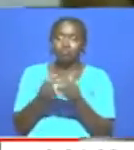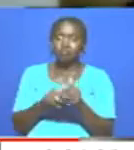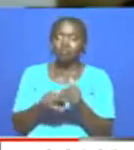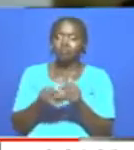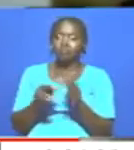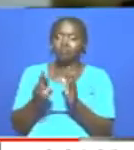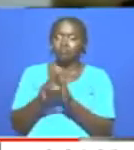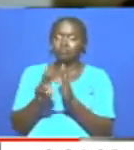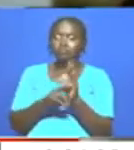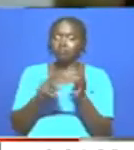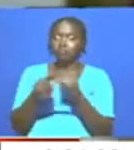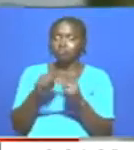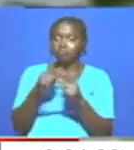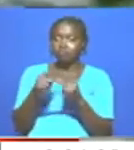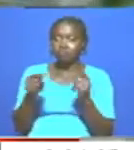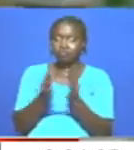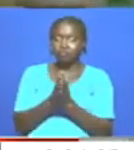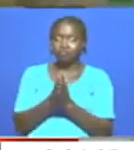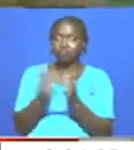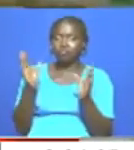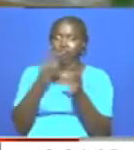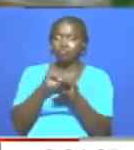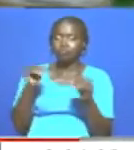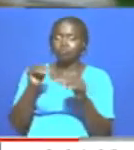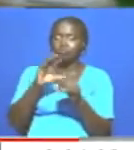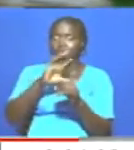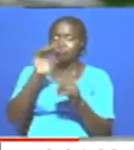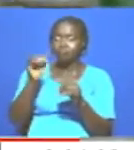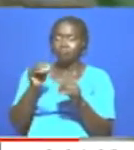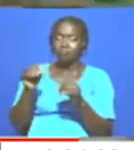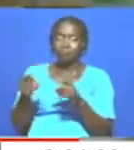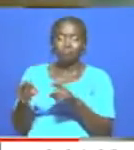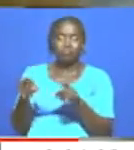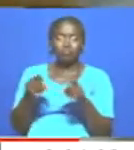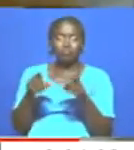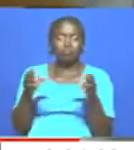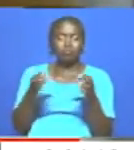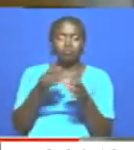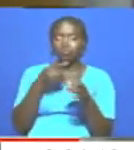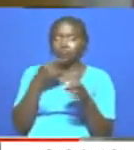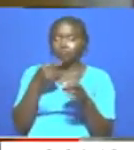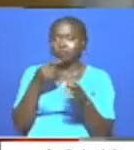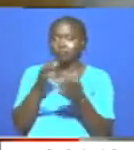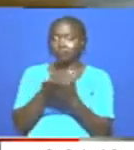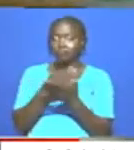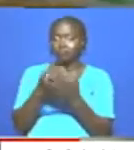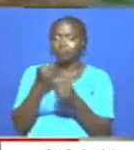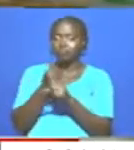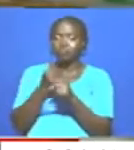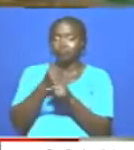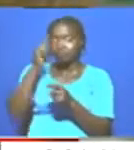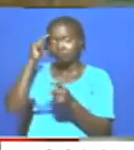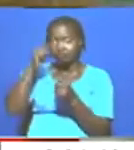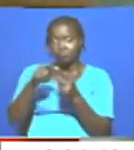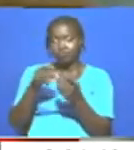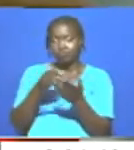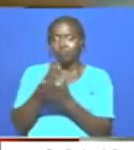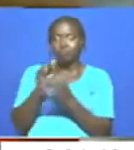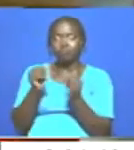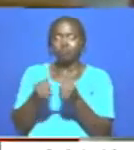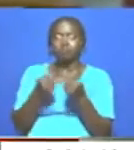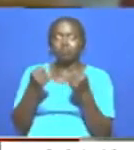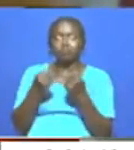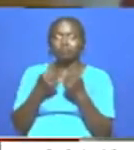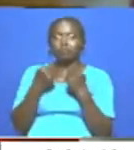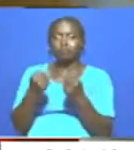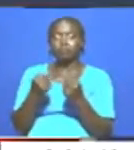standards. The president of the Africa Packaging Organization, Joseph Nyongesa, says the sector is working towards ensuring that safe and resilient packaging